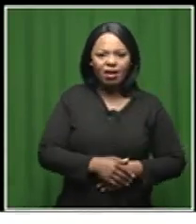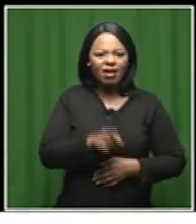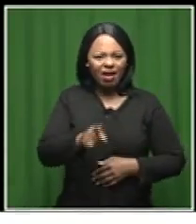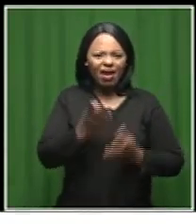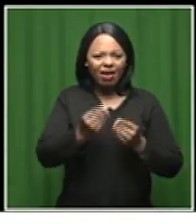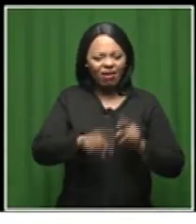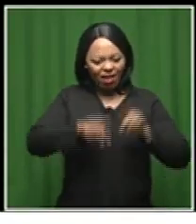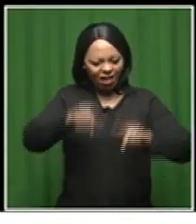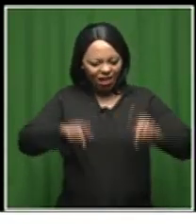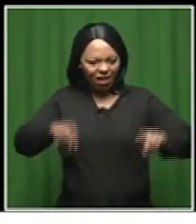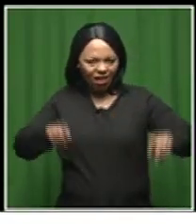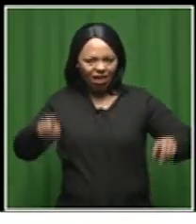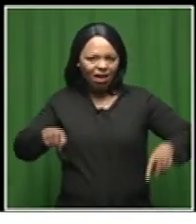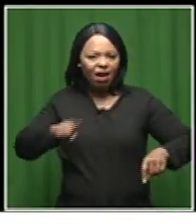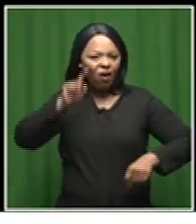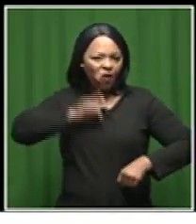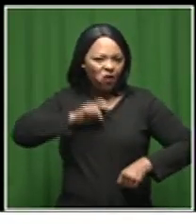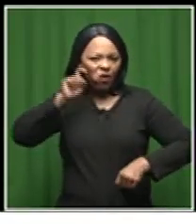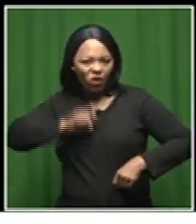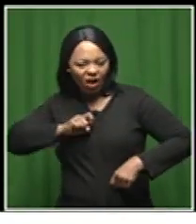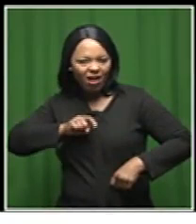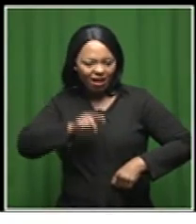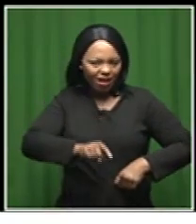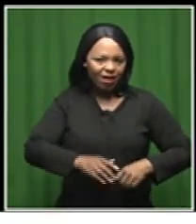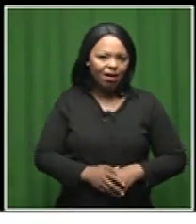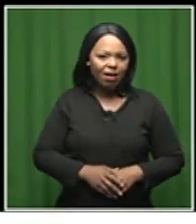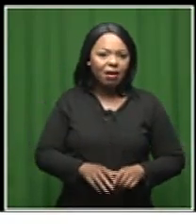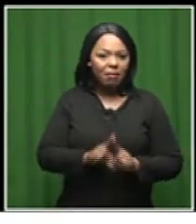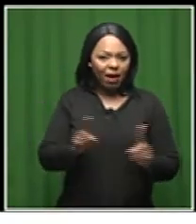you correctly say, it draws more our attention when they're young.